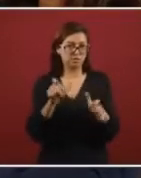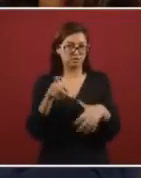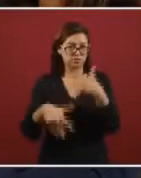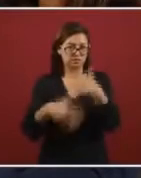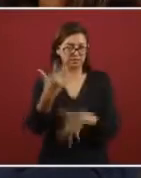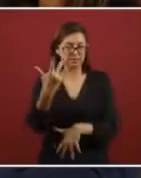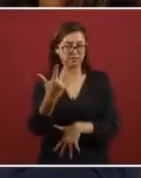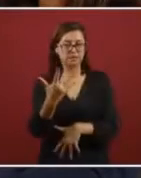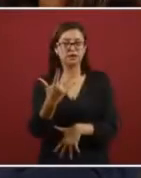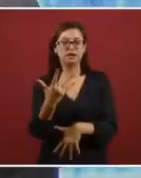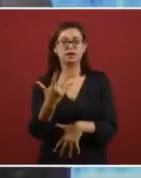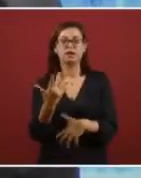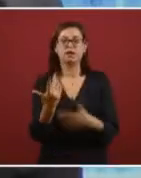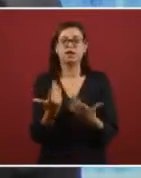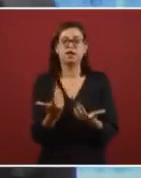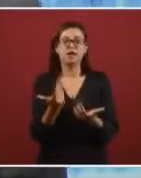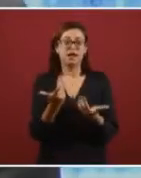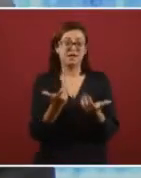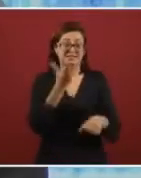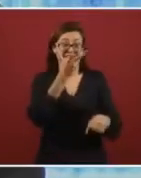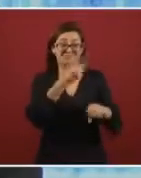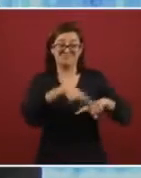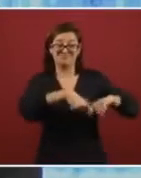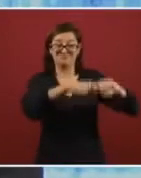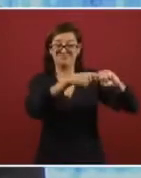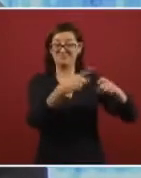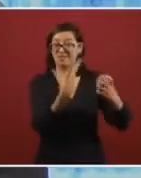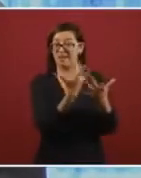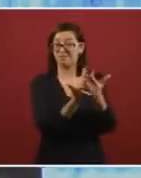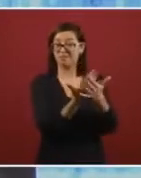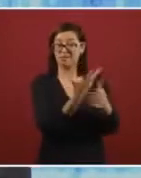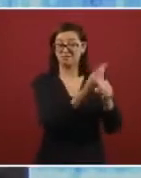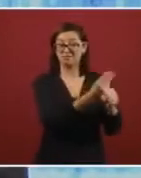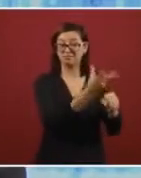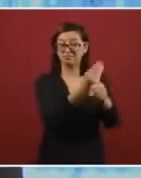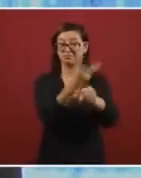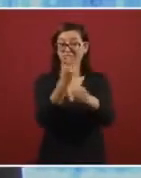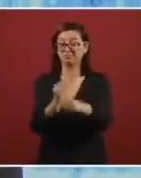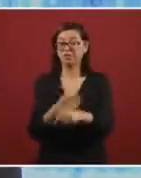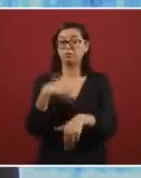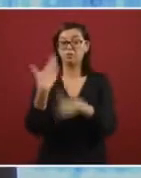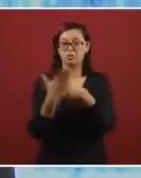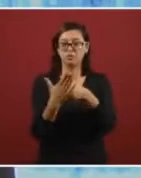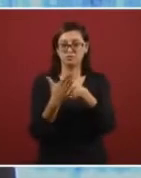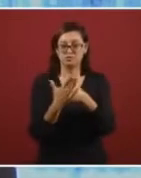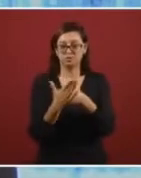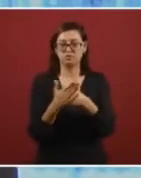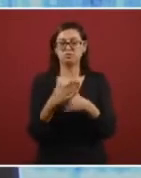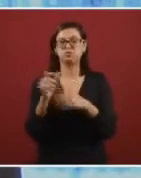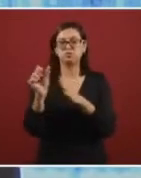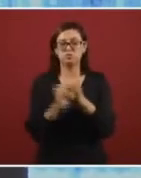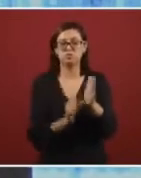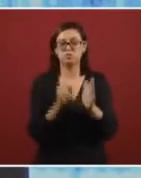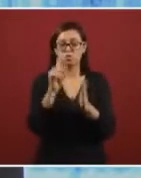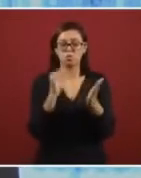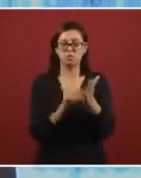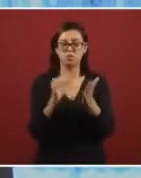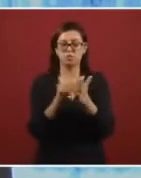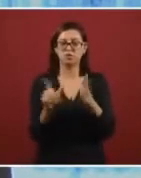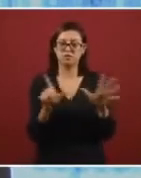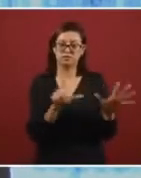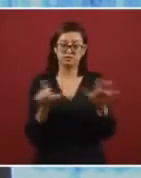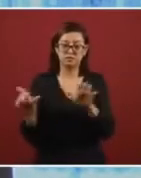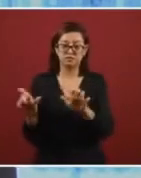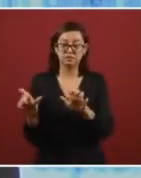1,700,000. And this month it's 1,715. With this deferment, we expect that next month it'll